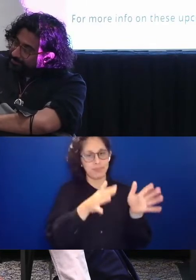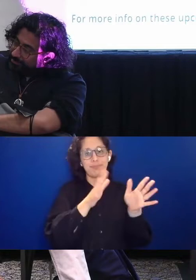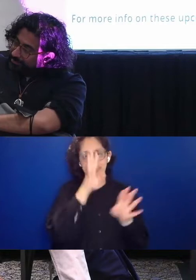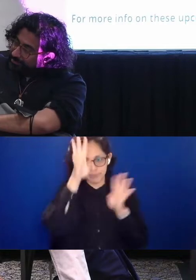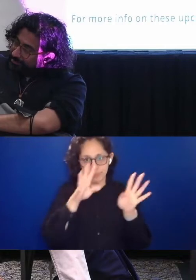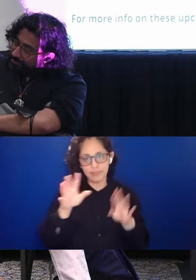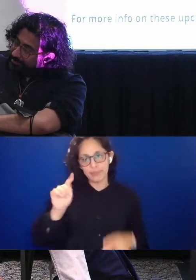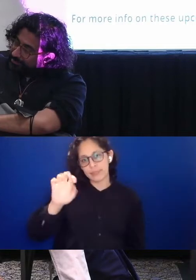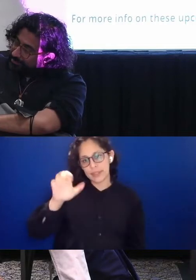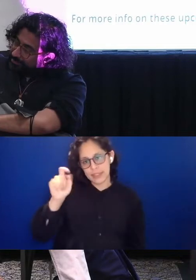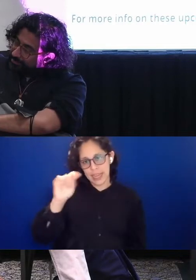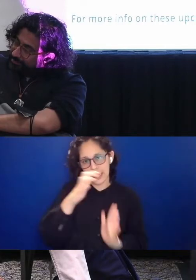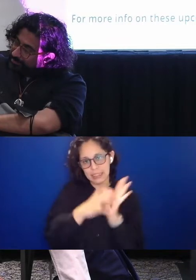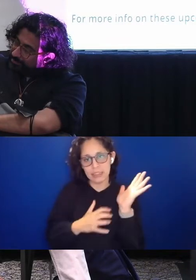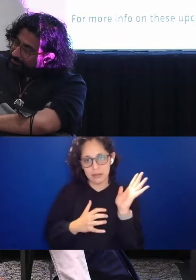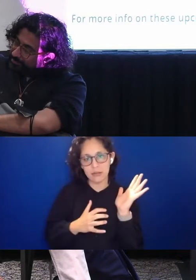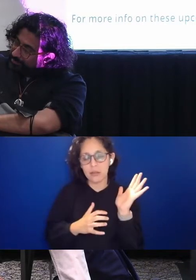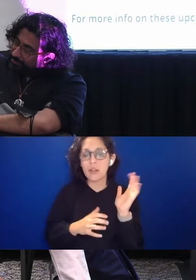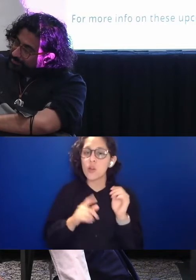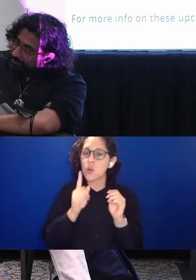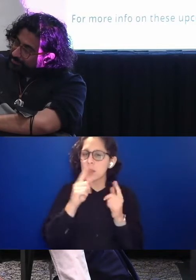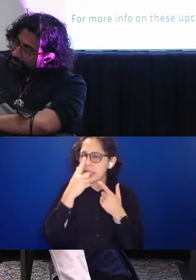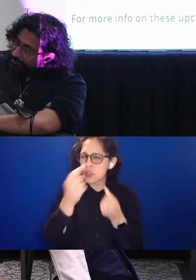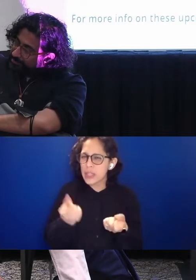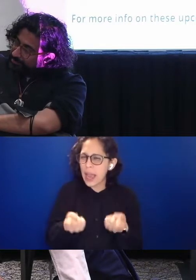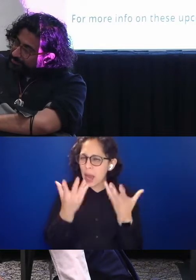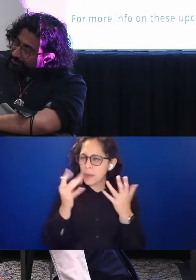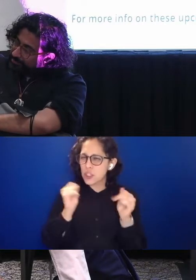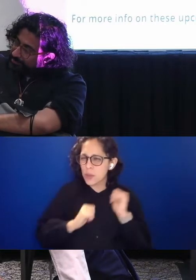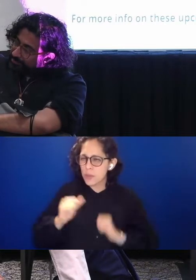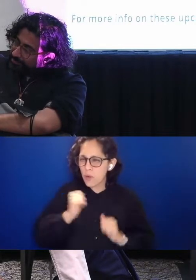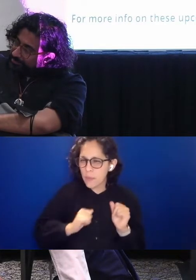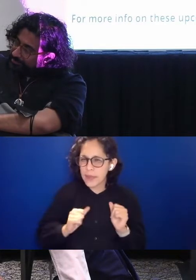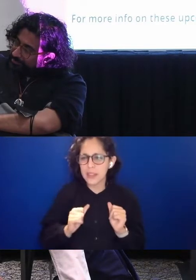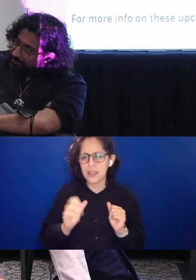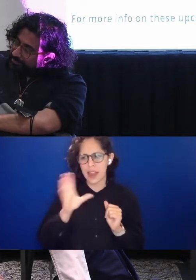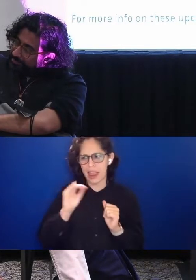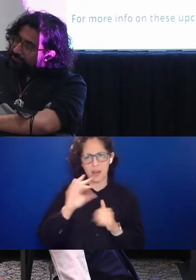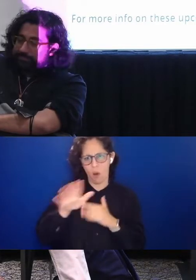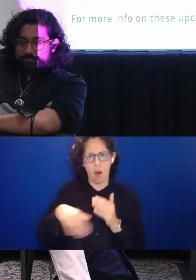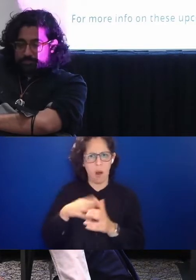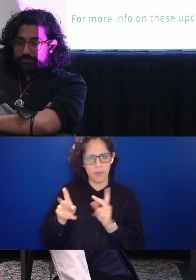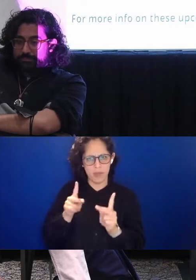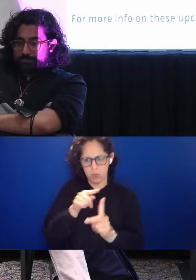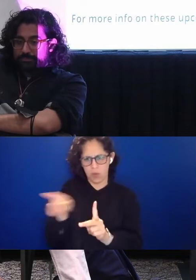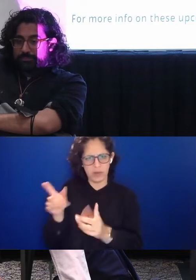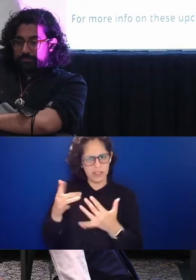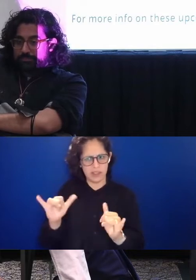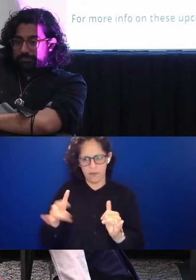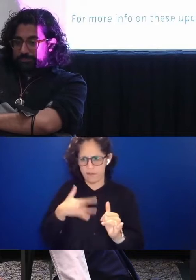it's been really interesting to see how much the performers and everybody in the room still feels like a ton of ownership over the thing.